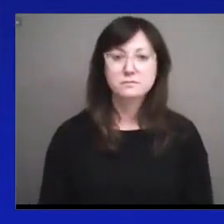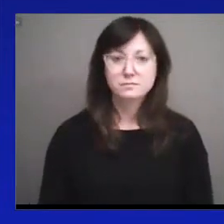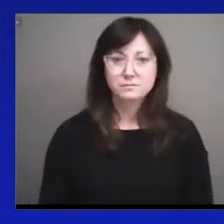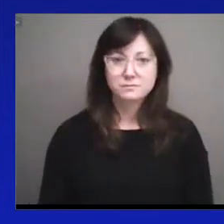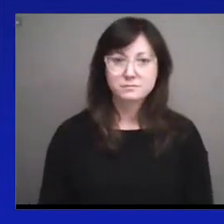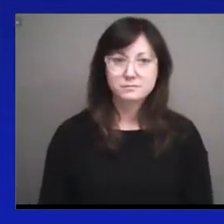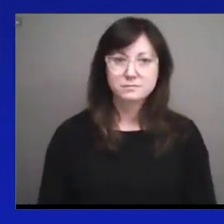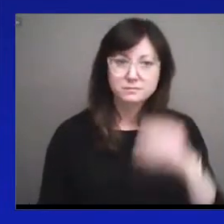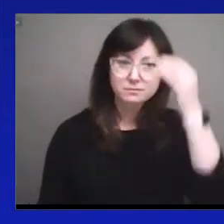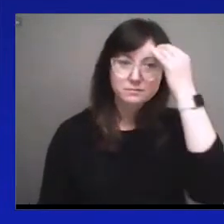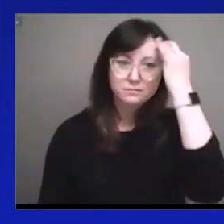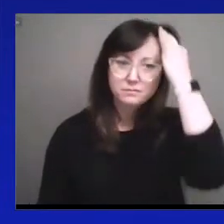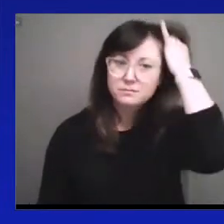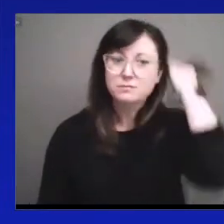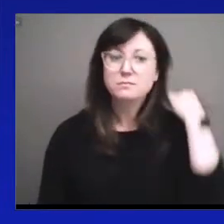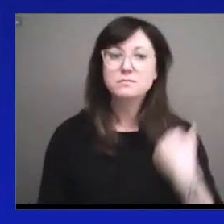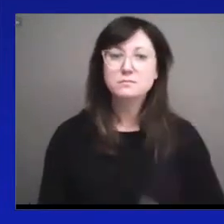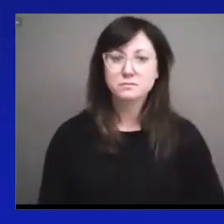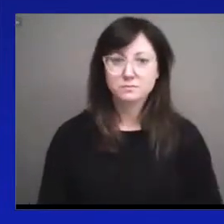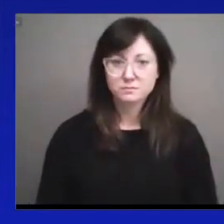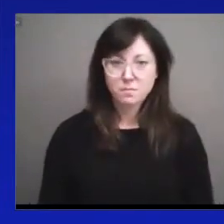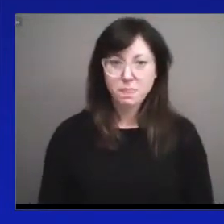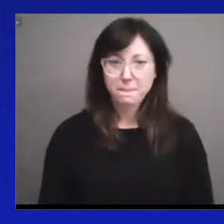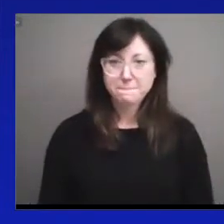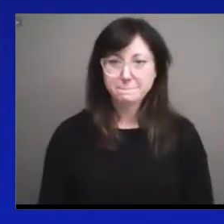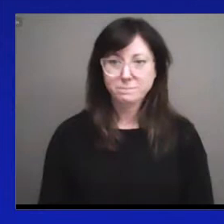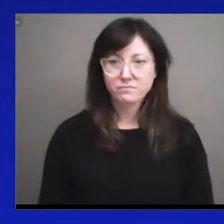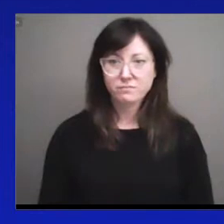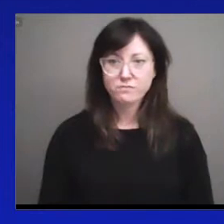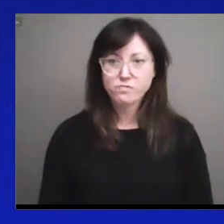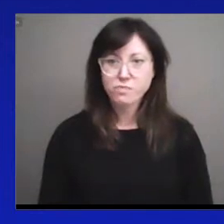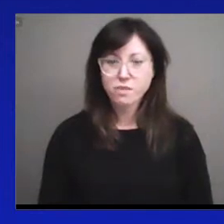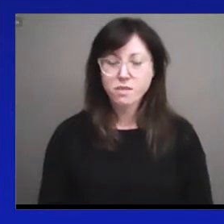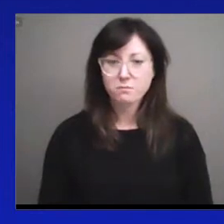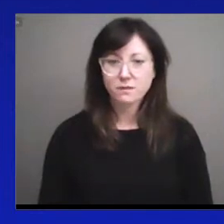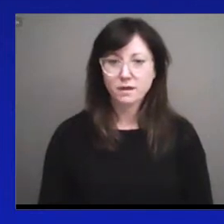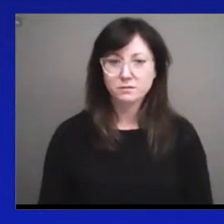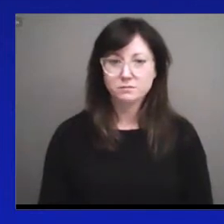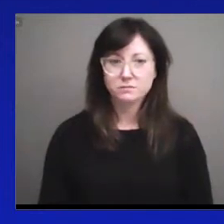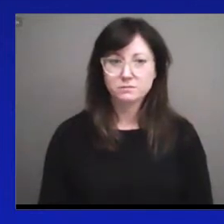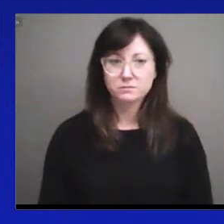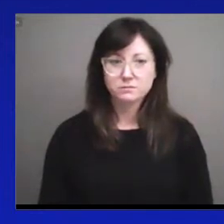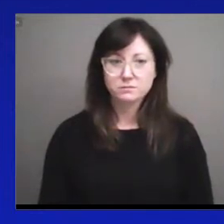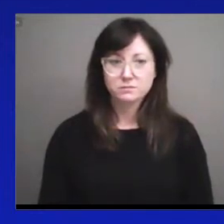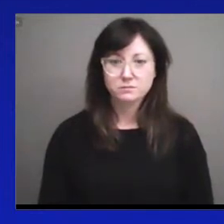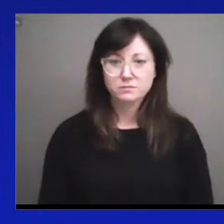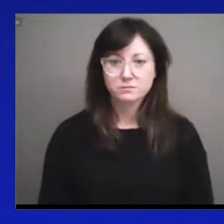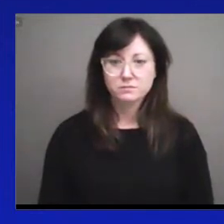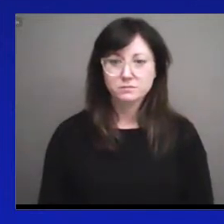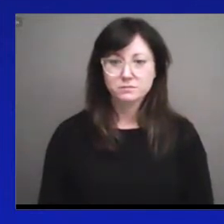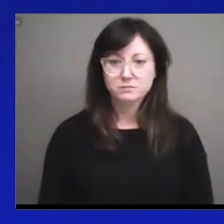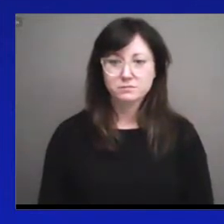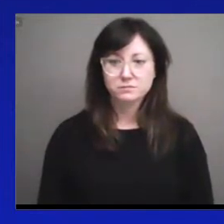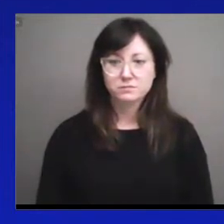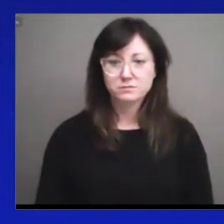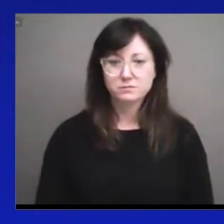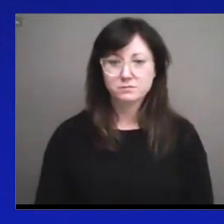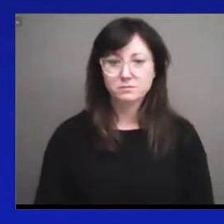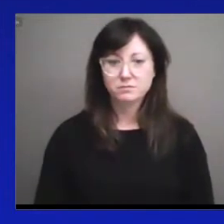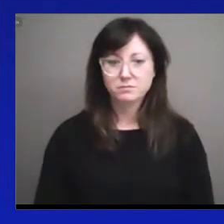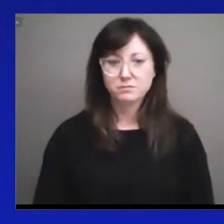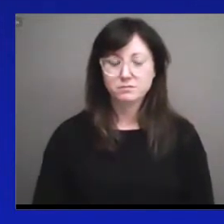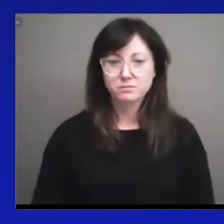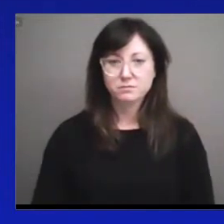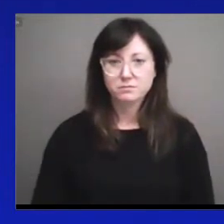that's the reason why we are looking at the doses that are available throughout the province, and it's possible